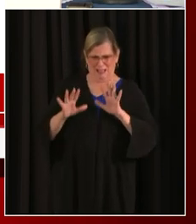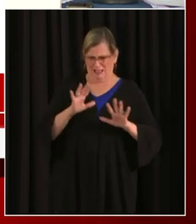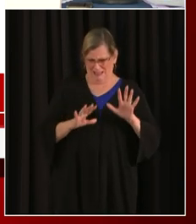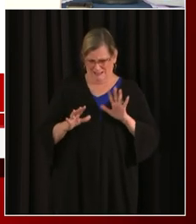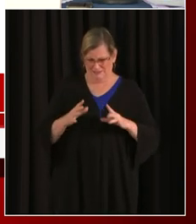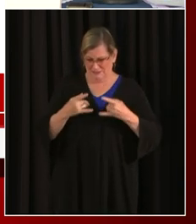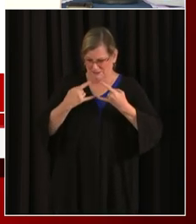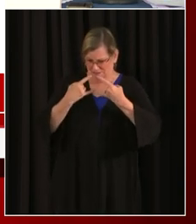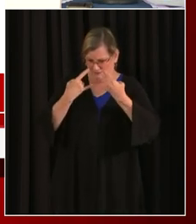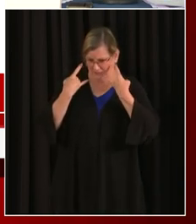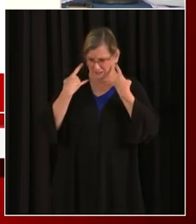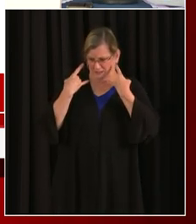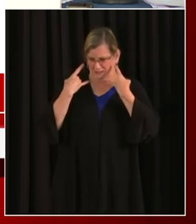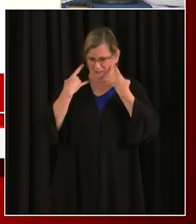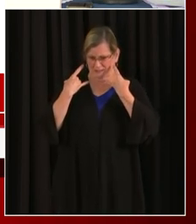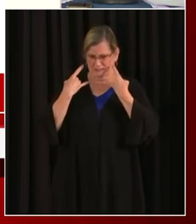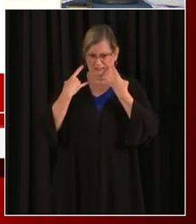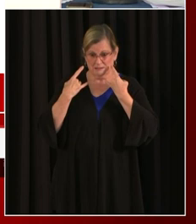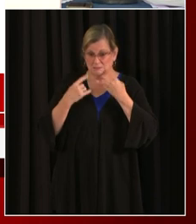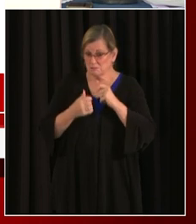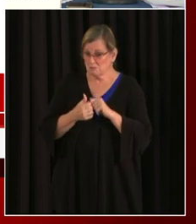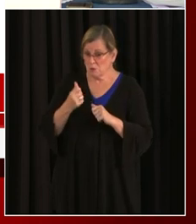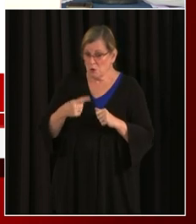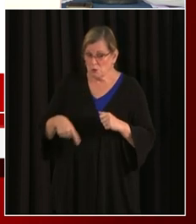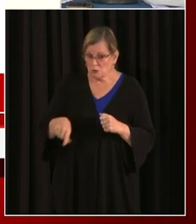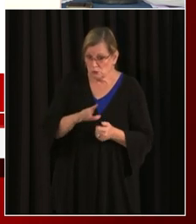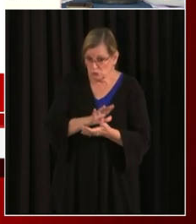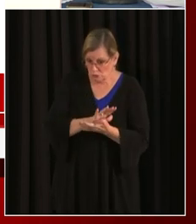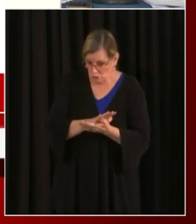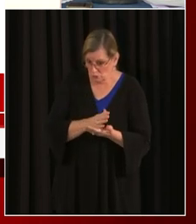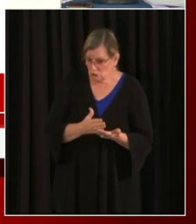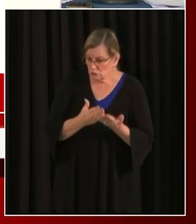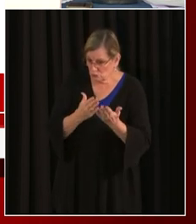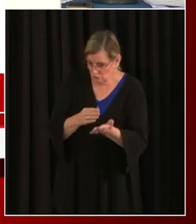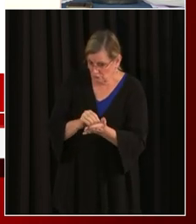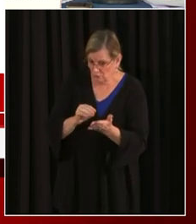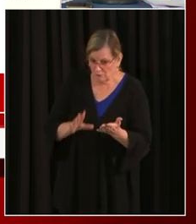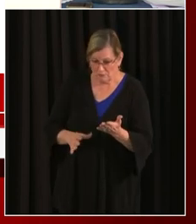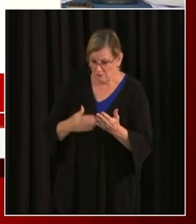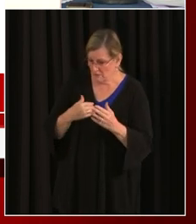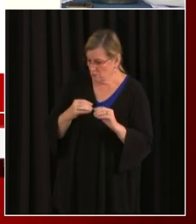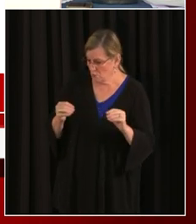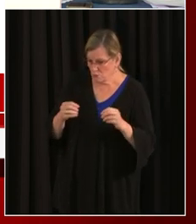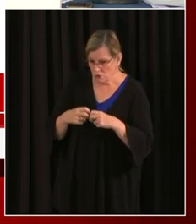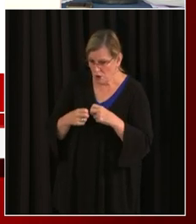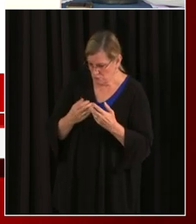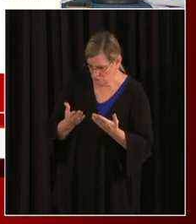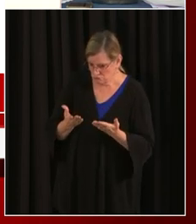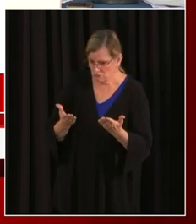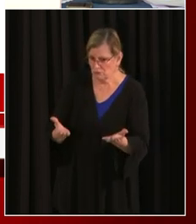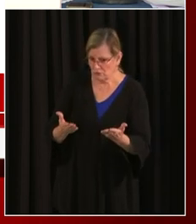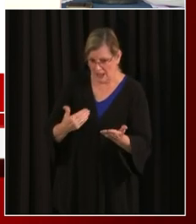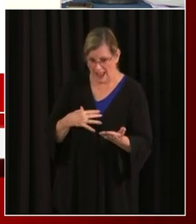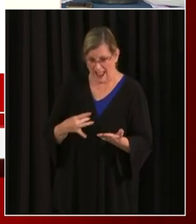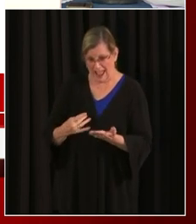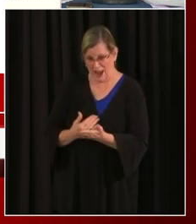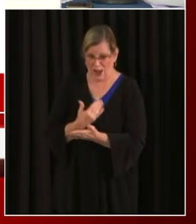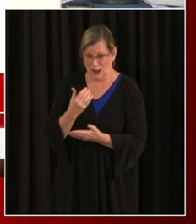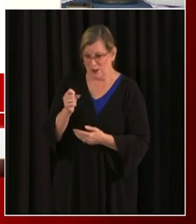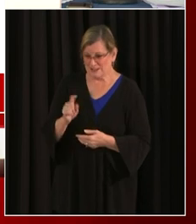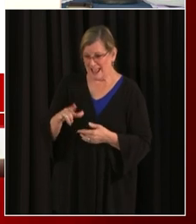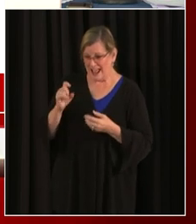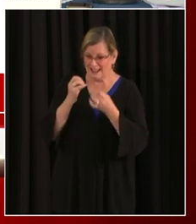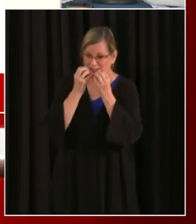masks, excuse me, it turned out that most schools suggested that students had no problem whatsoever wearing the masks. There were some